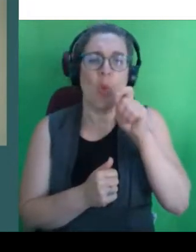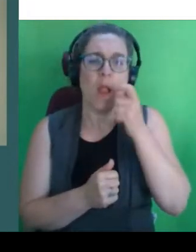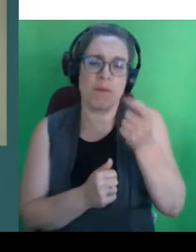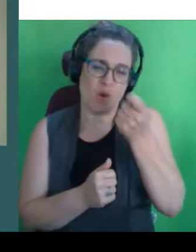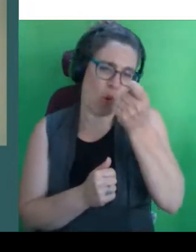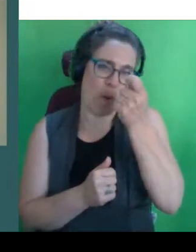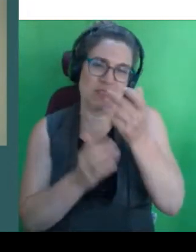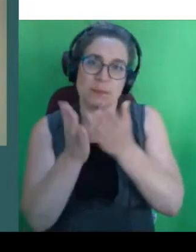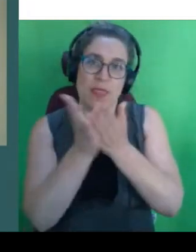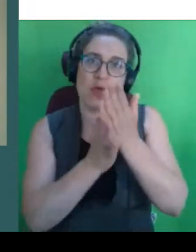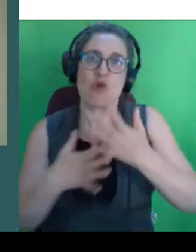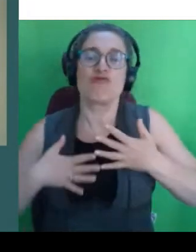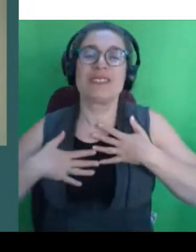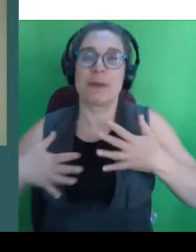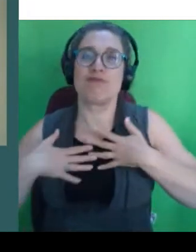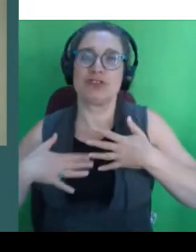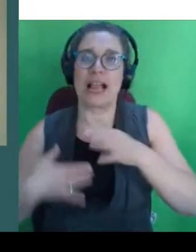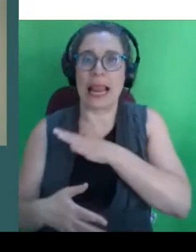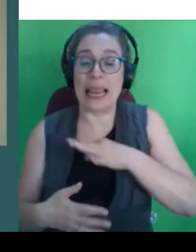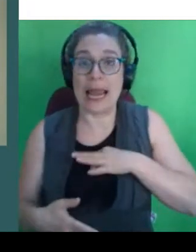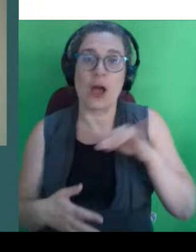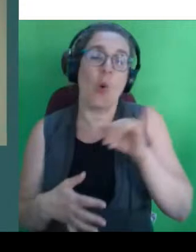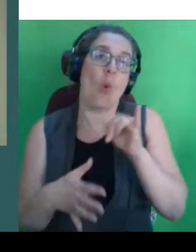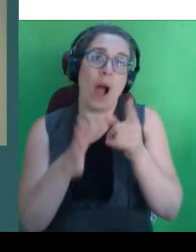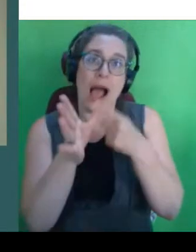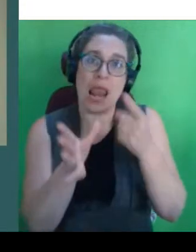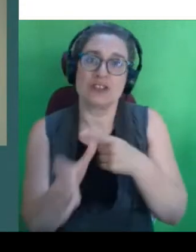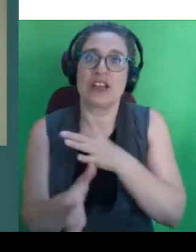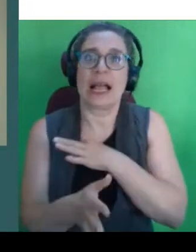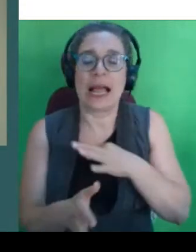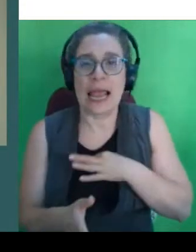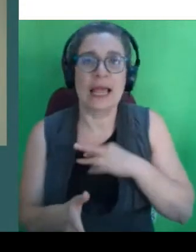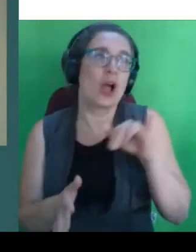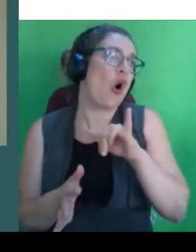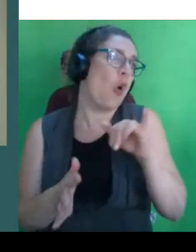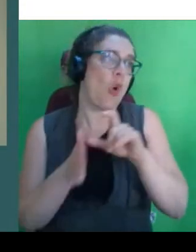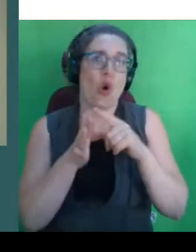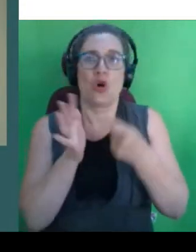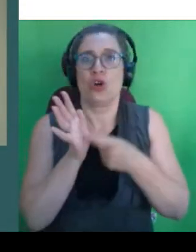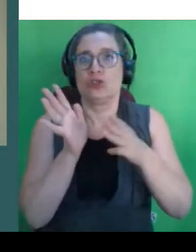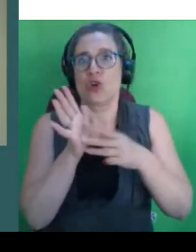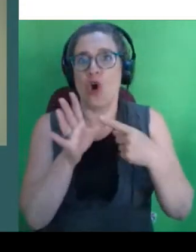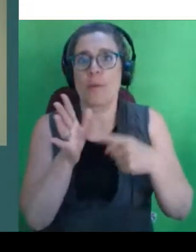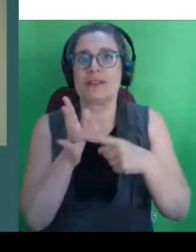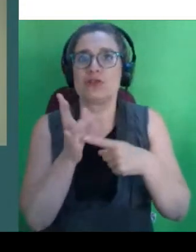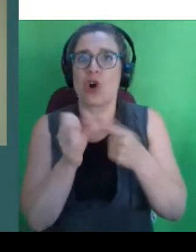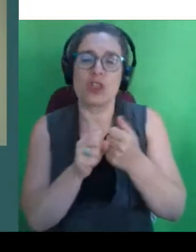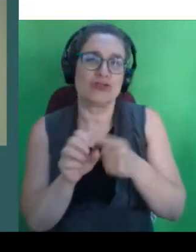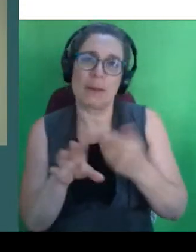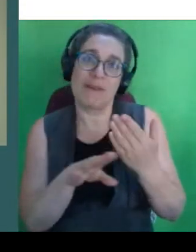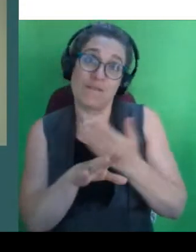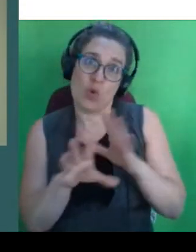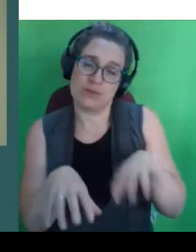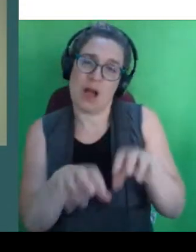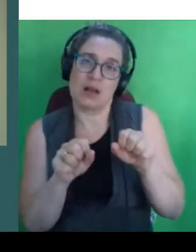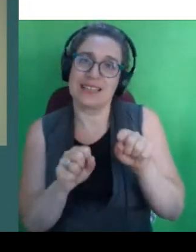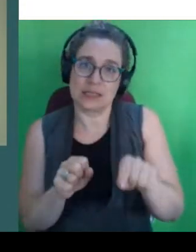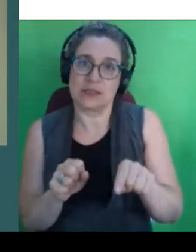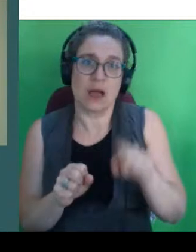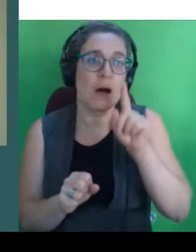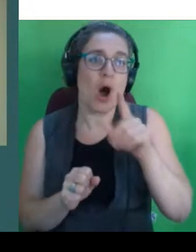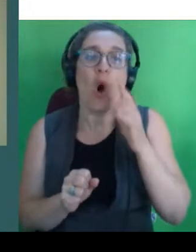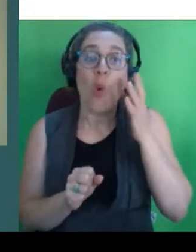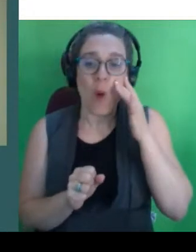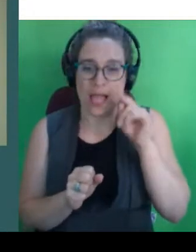clinic or an allergy clinic or dermatology for CSU before starting it. But once they're on it,